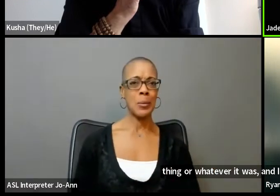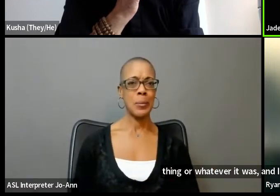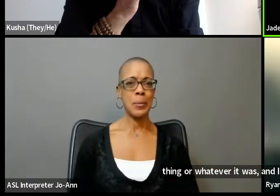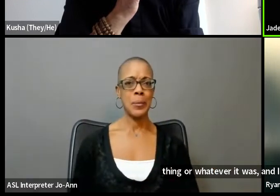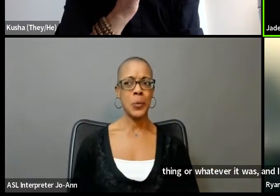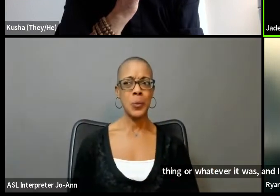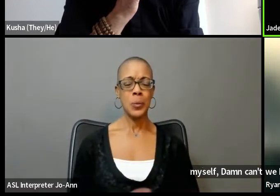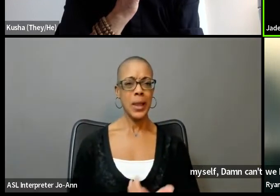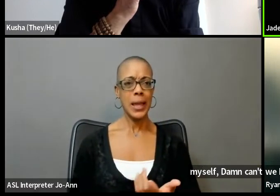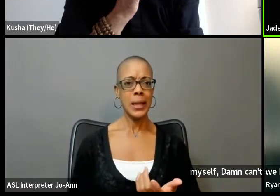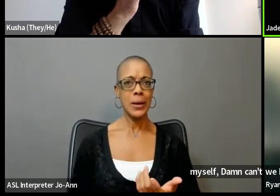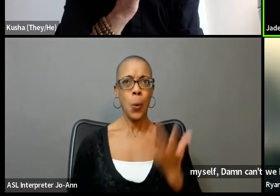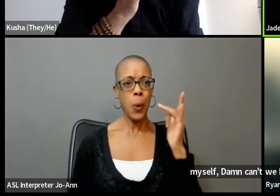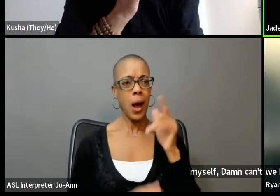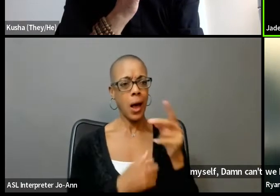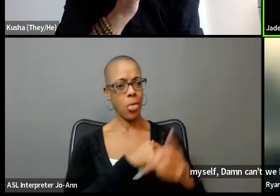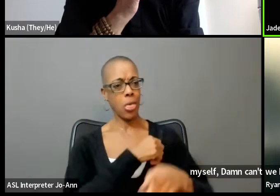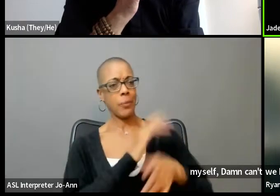know,